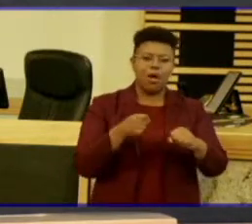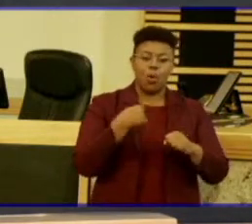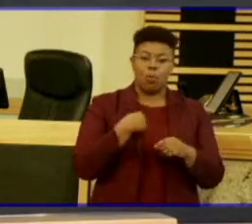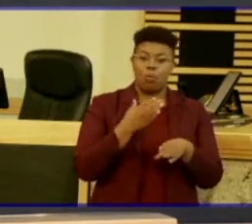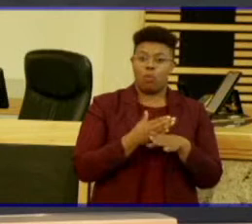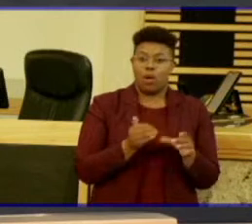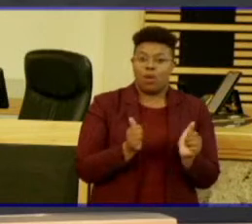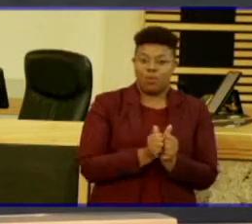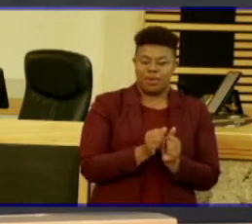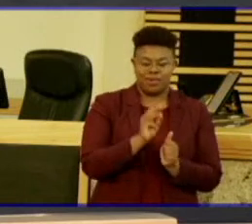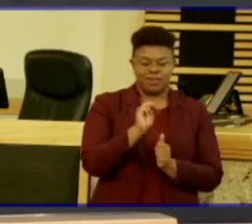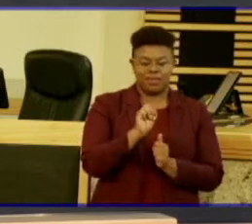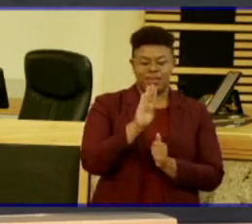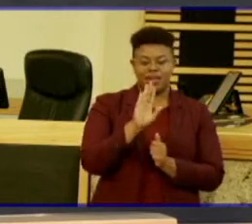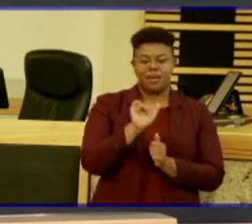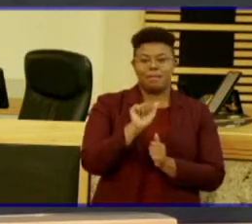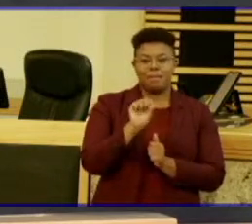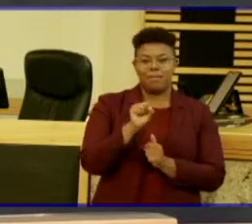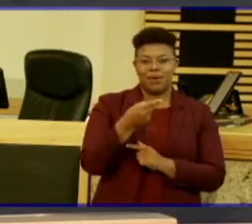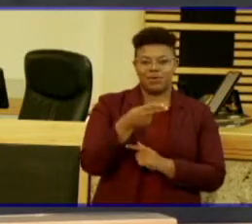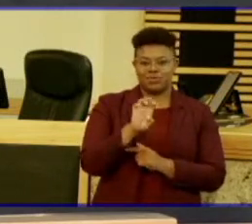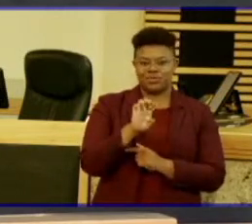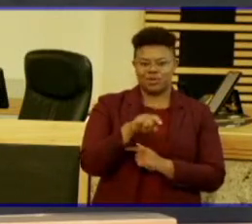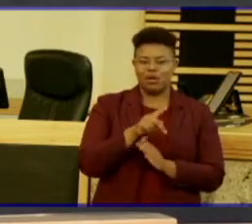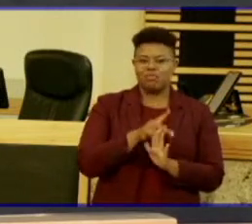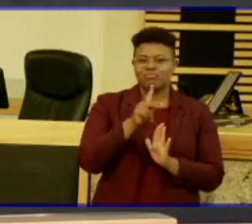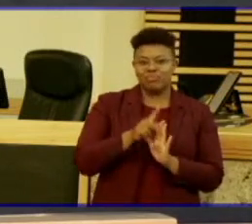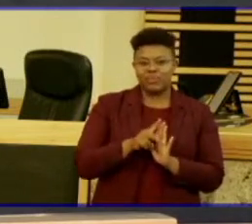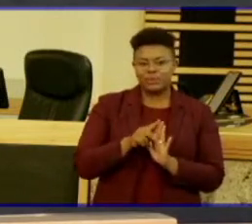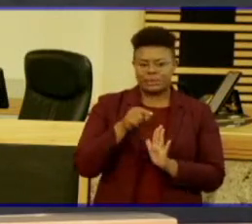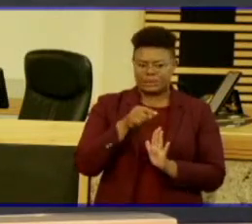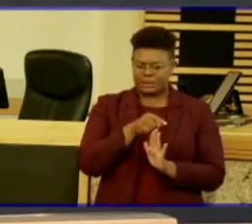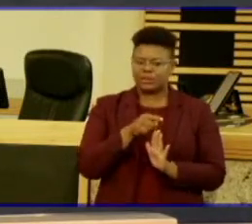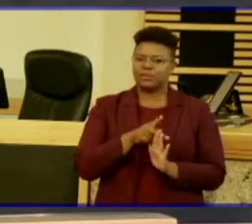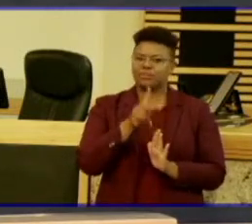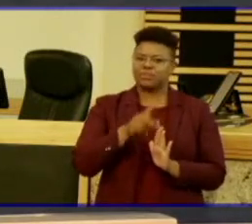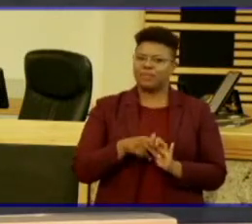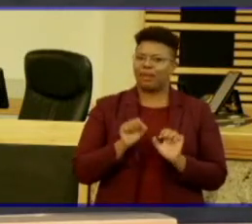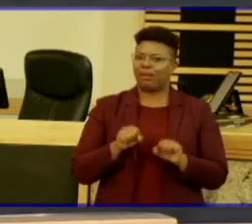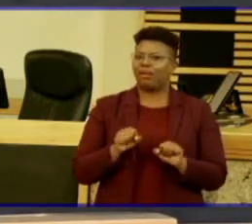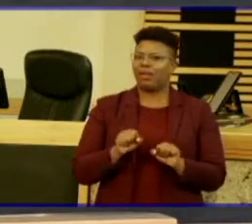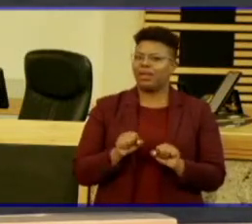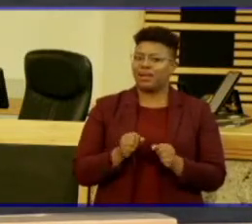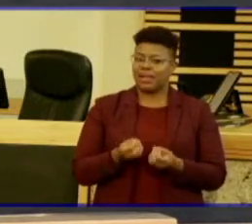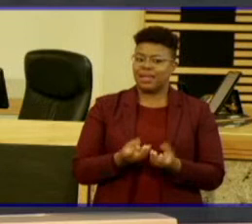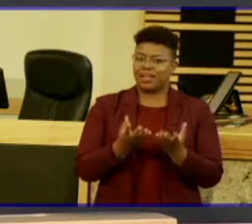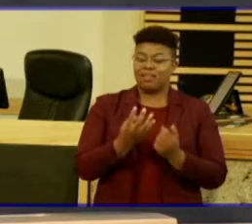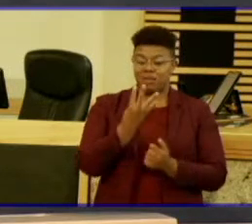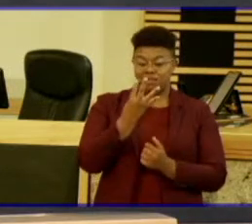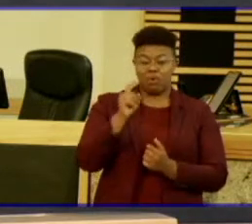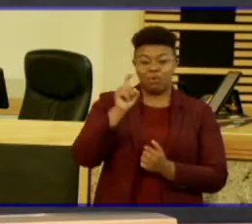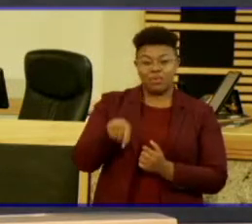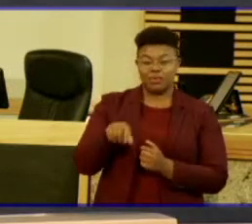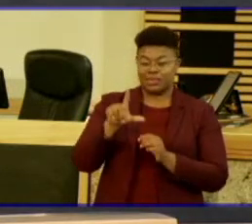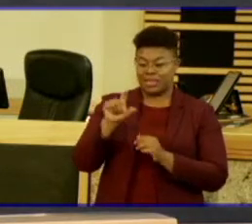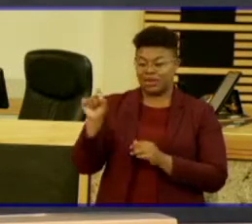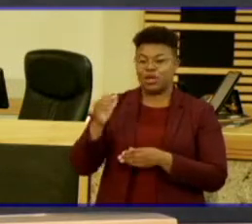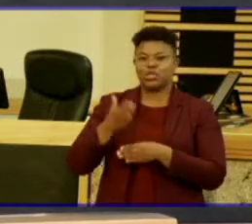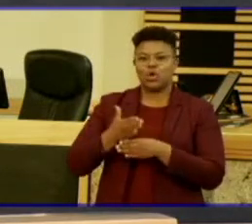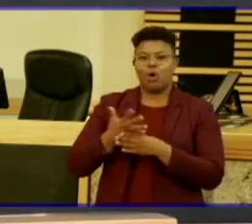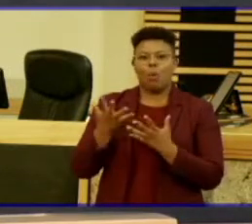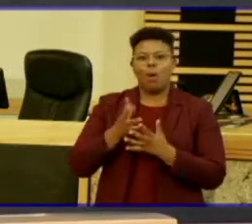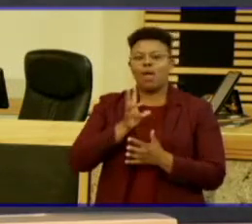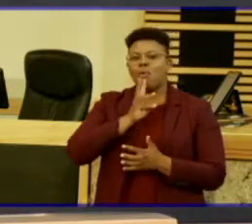to facilitate the implementation of this project, which has a potential to create 4,700 jobs on